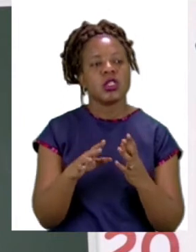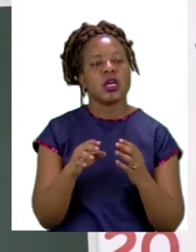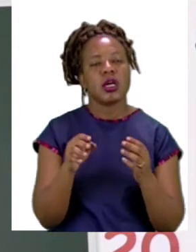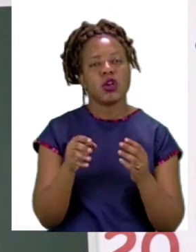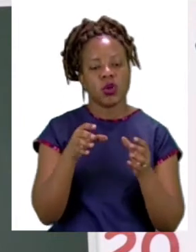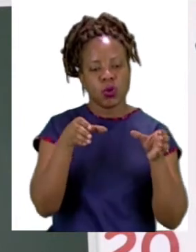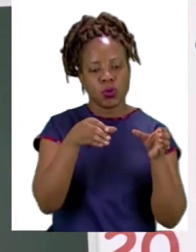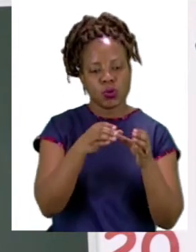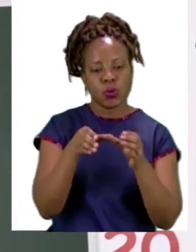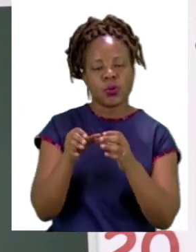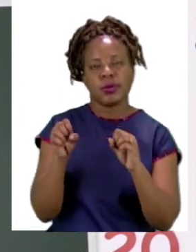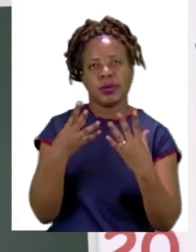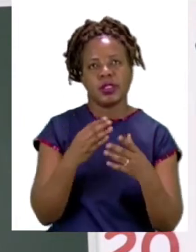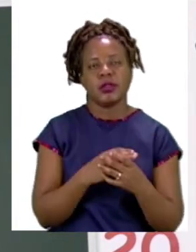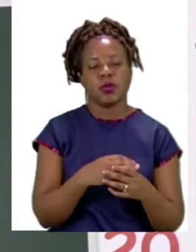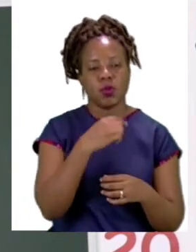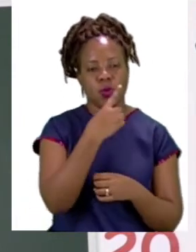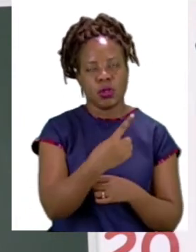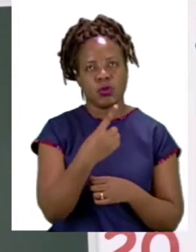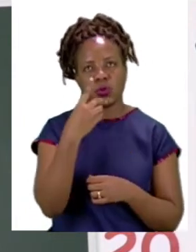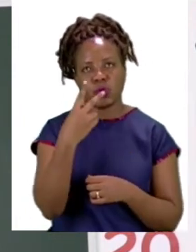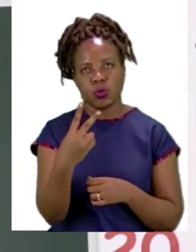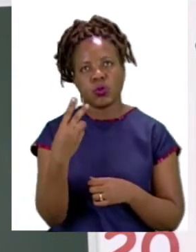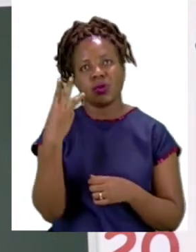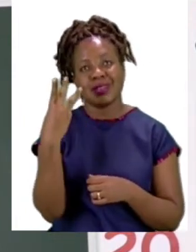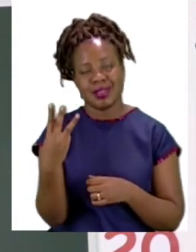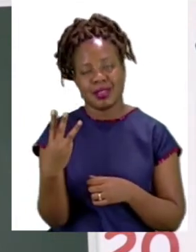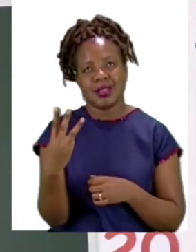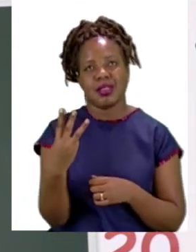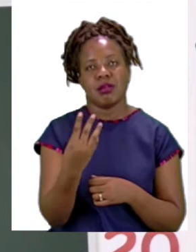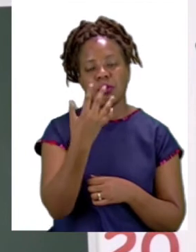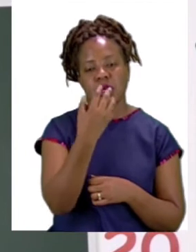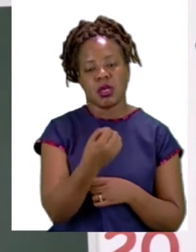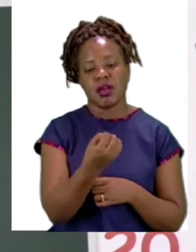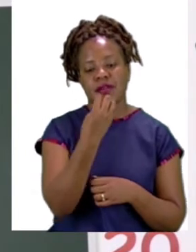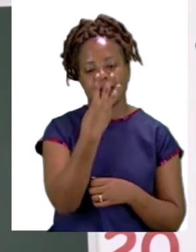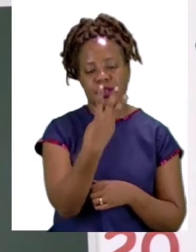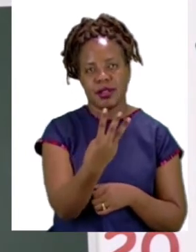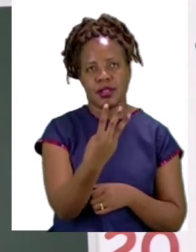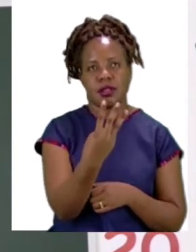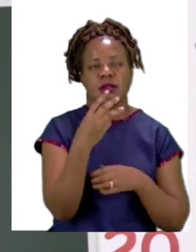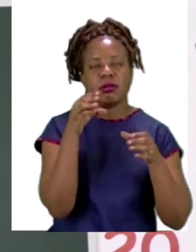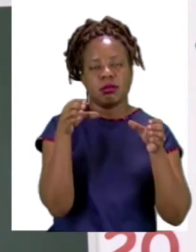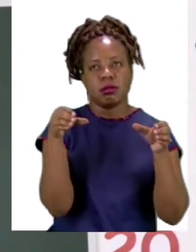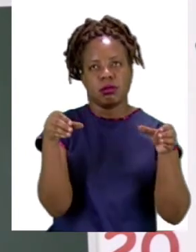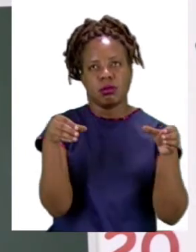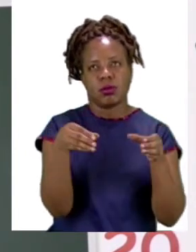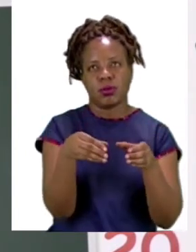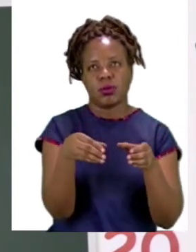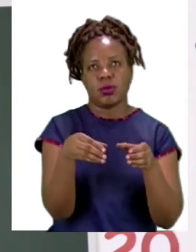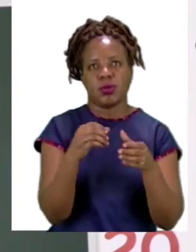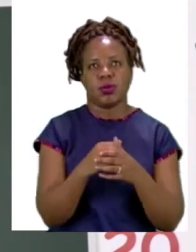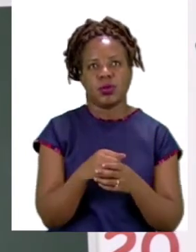have 1, 2, 3 groups. So we are going to write, where